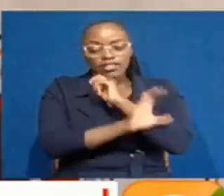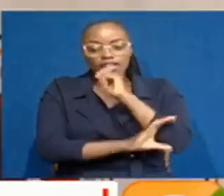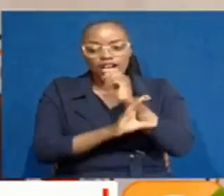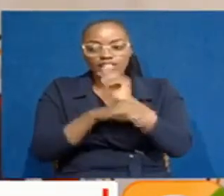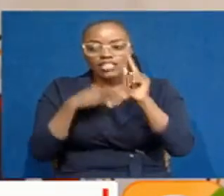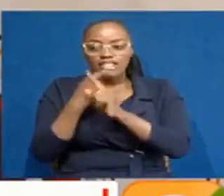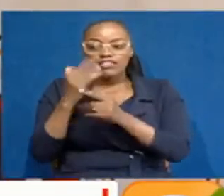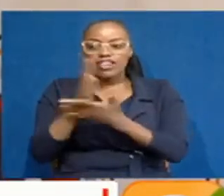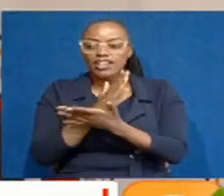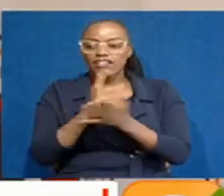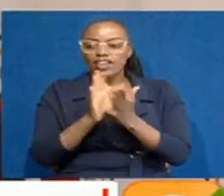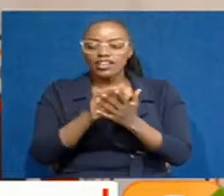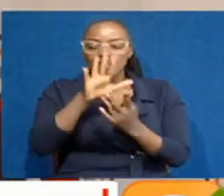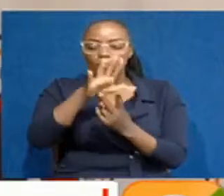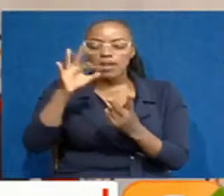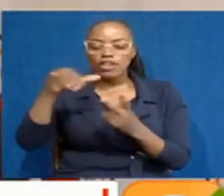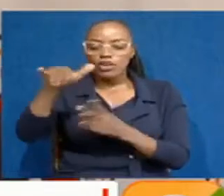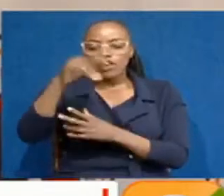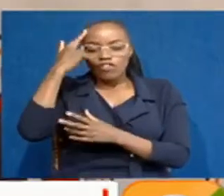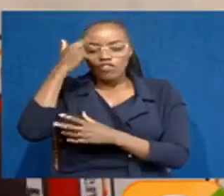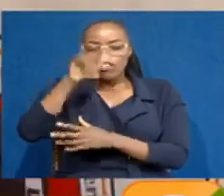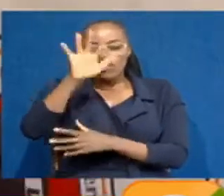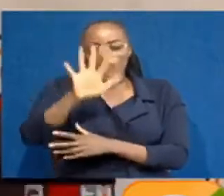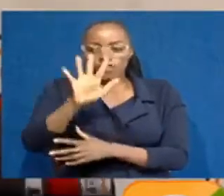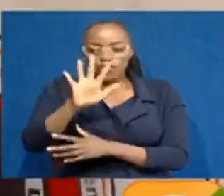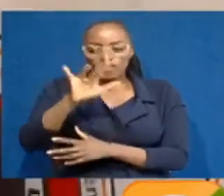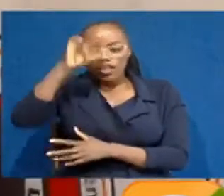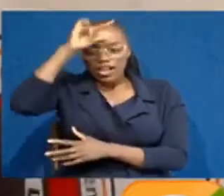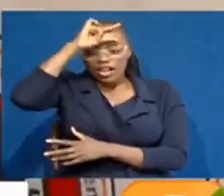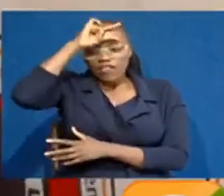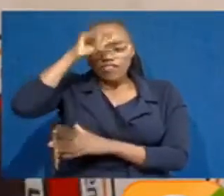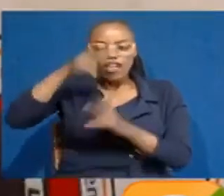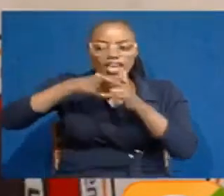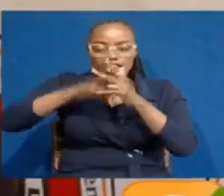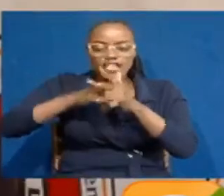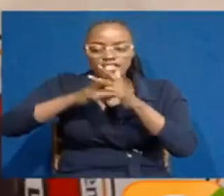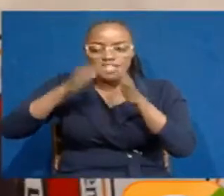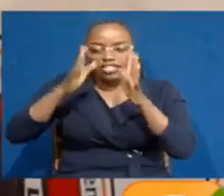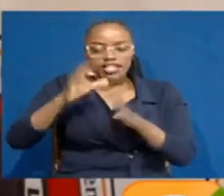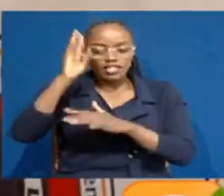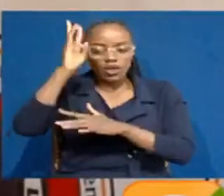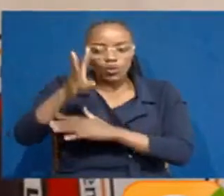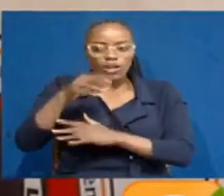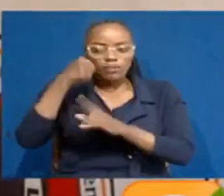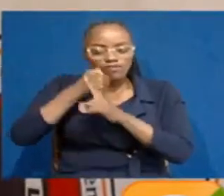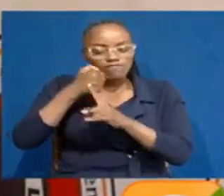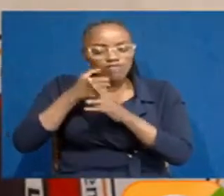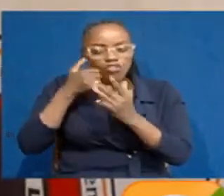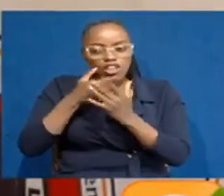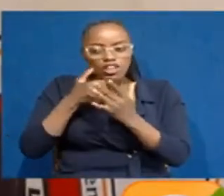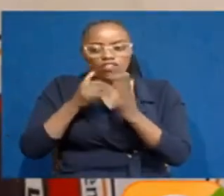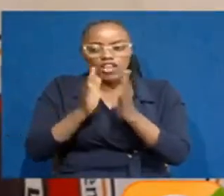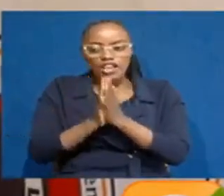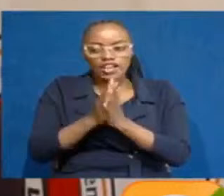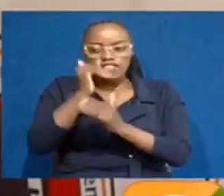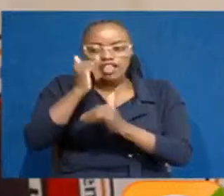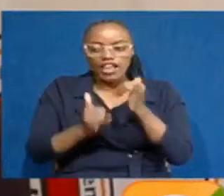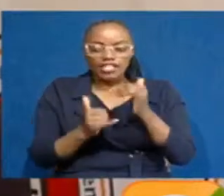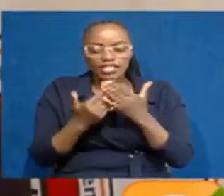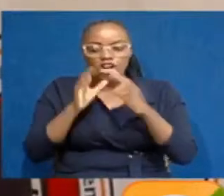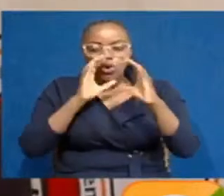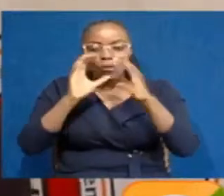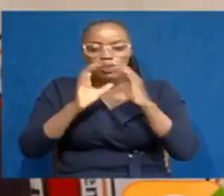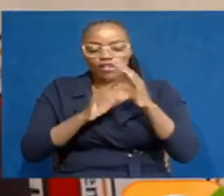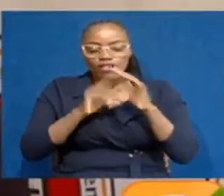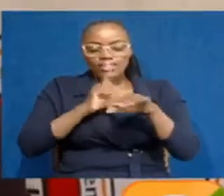sectors and in the priority areas for the fifth administration. Engineers are going to be aggressively involved, and our last communique at the end